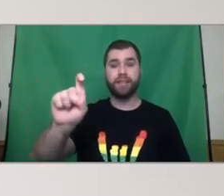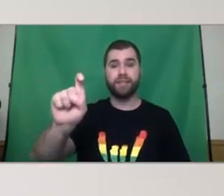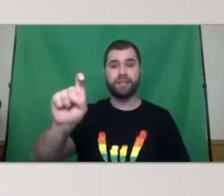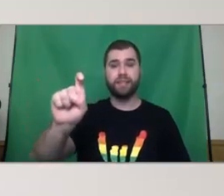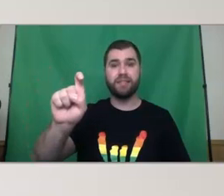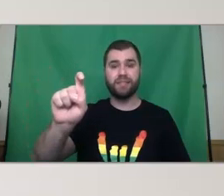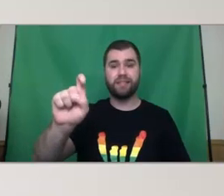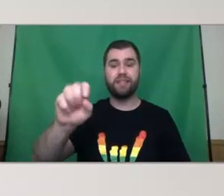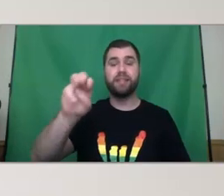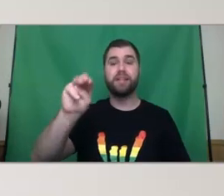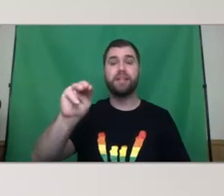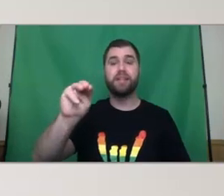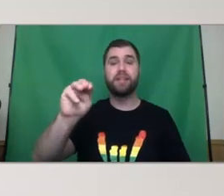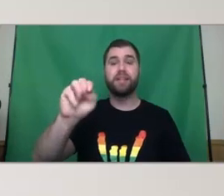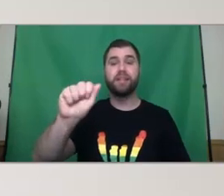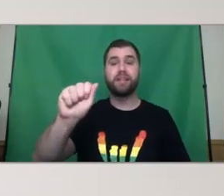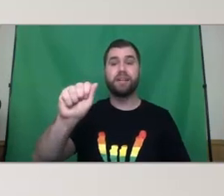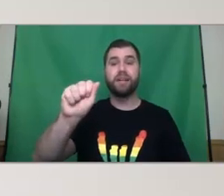Picks.